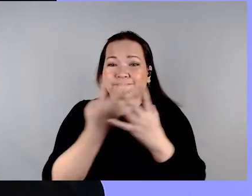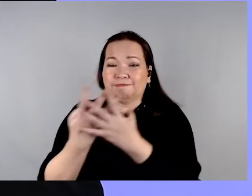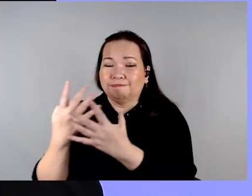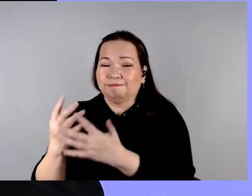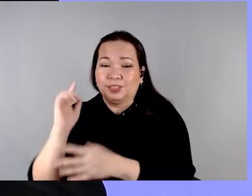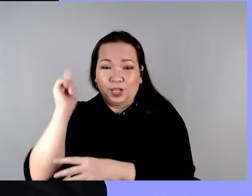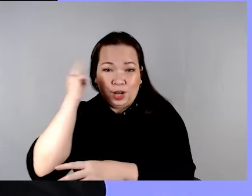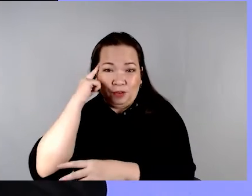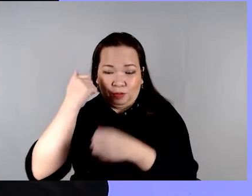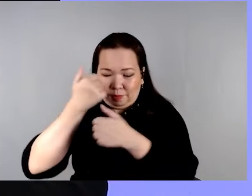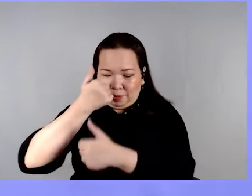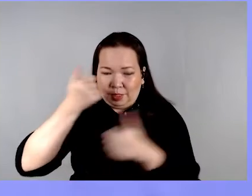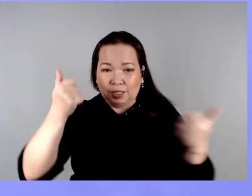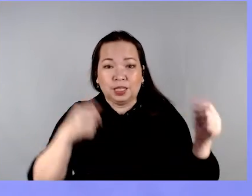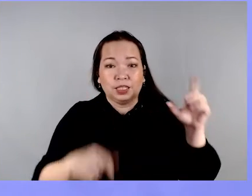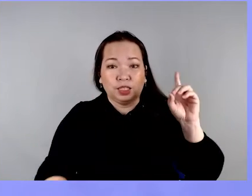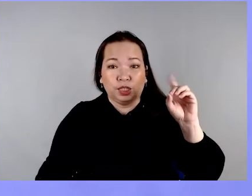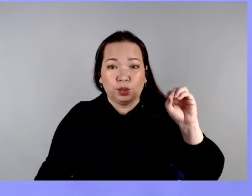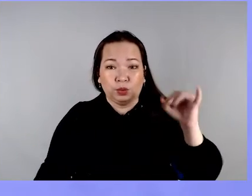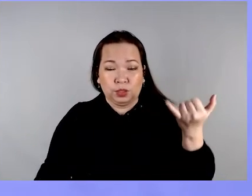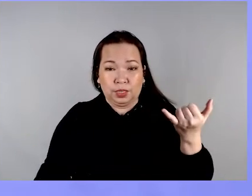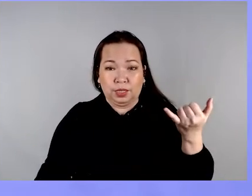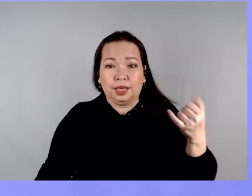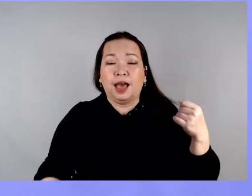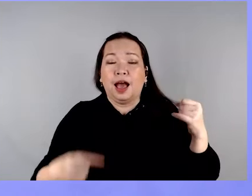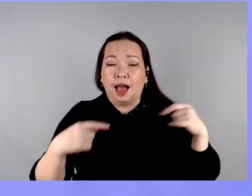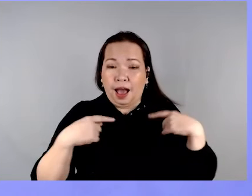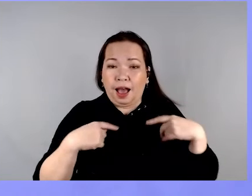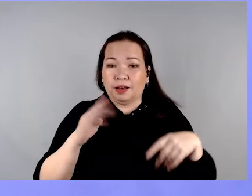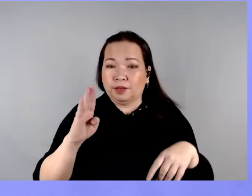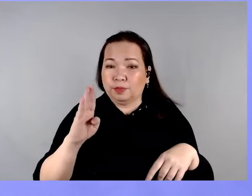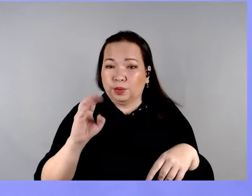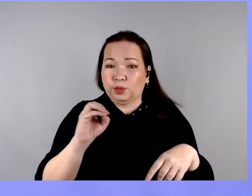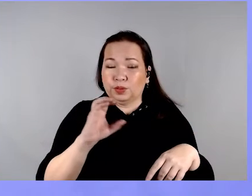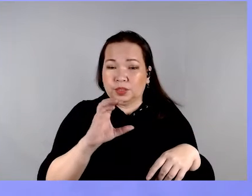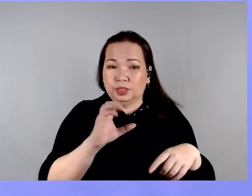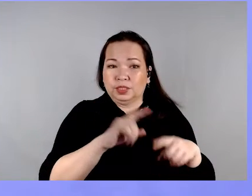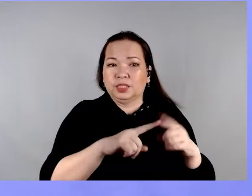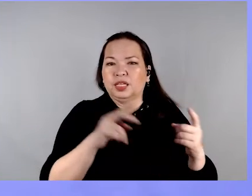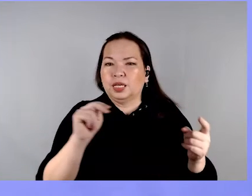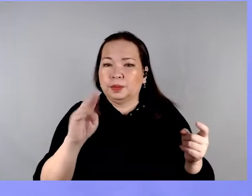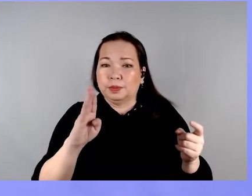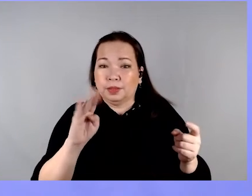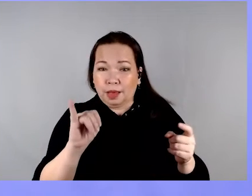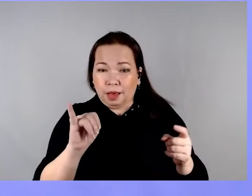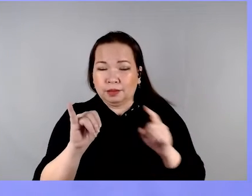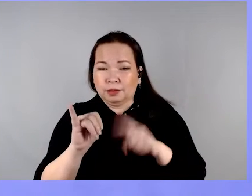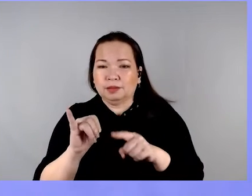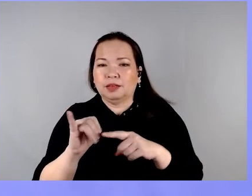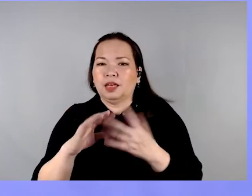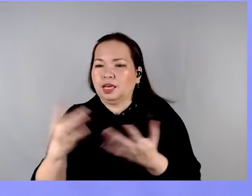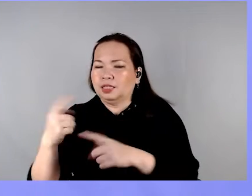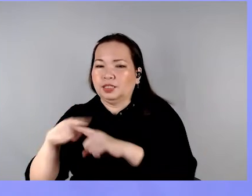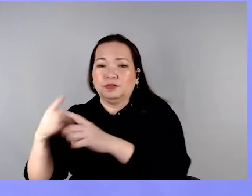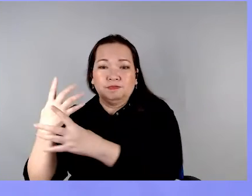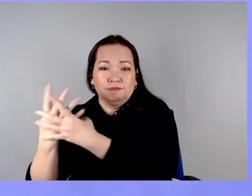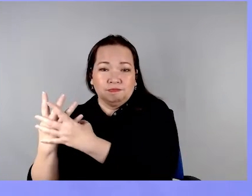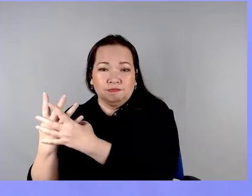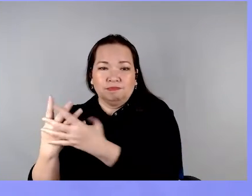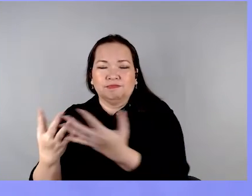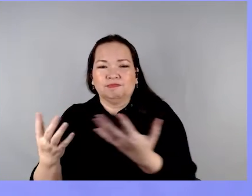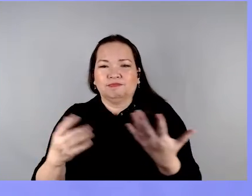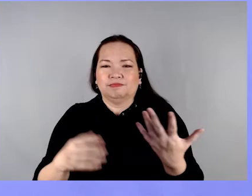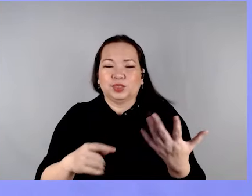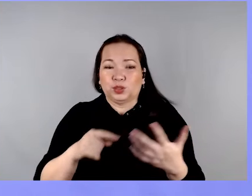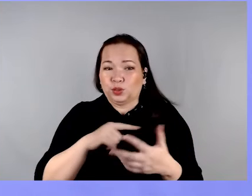different government agencies. Under the Department of Justice, there is the Bureau of Corrections, the NBI lockups, and the jails under